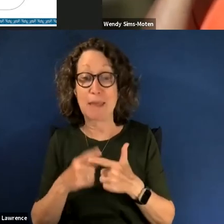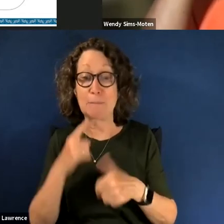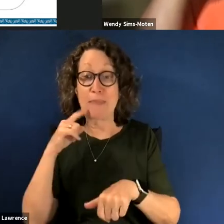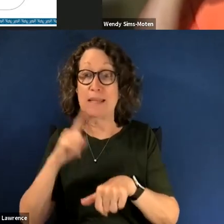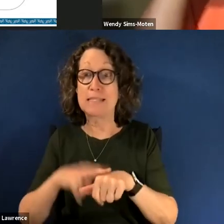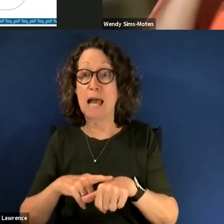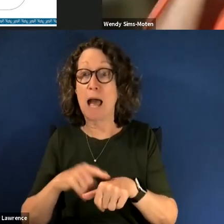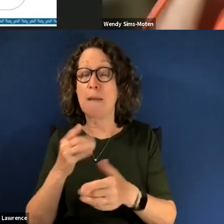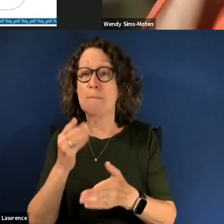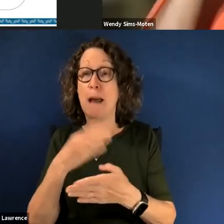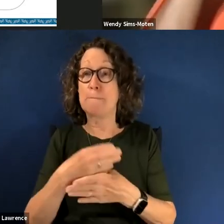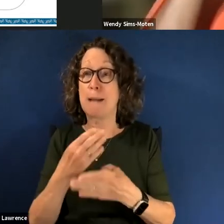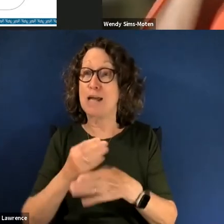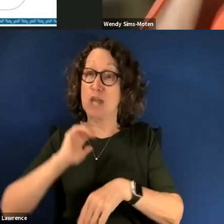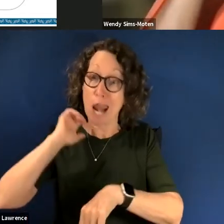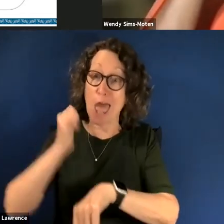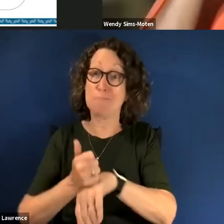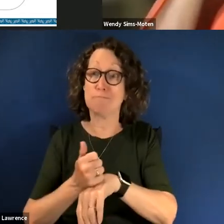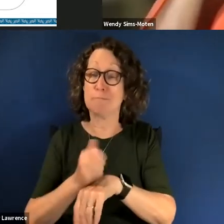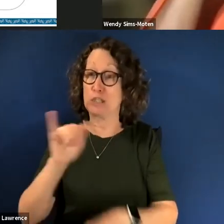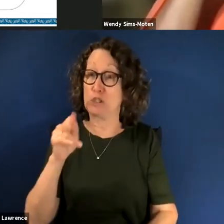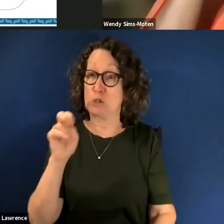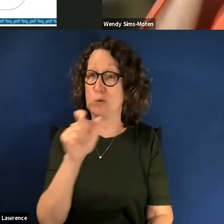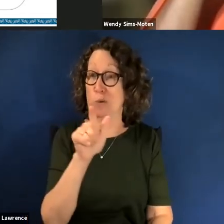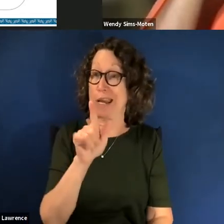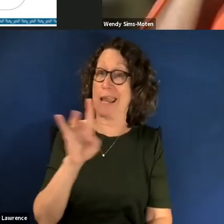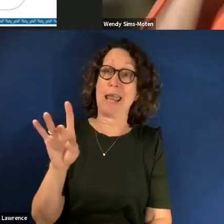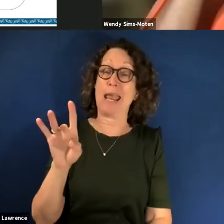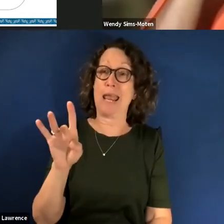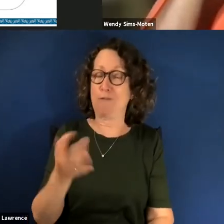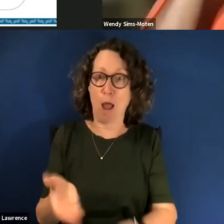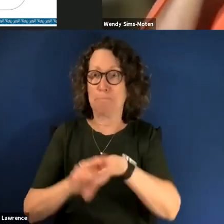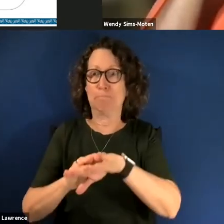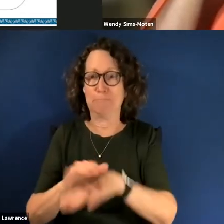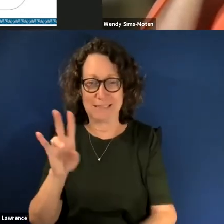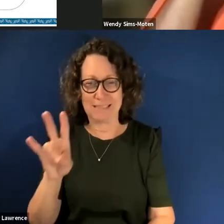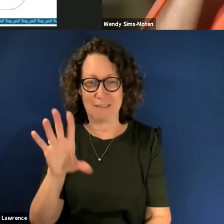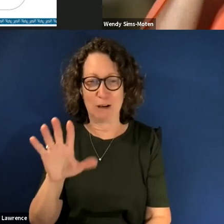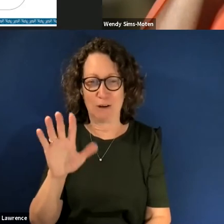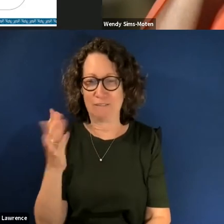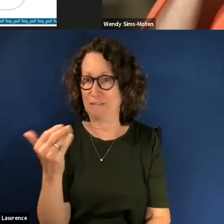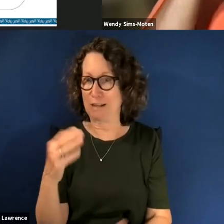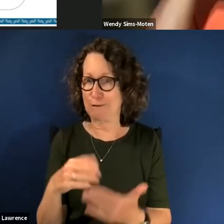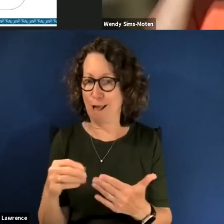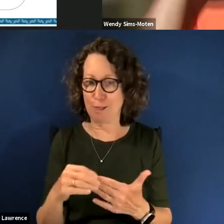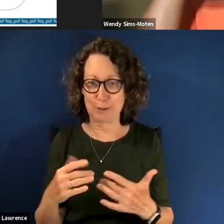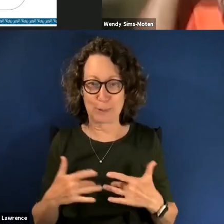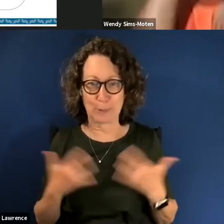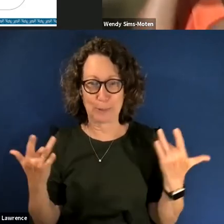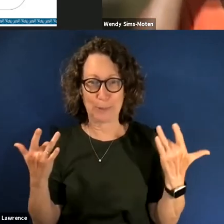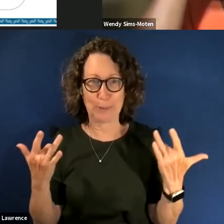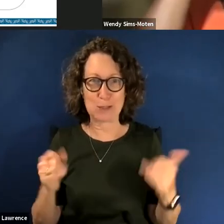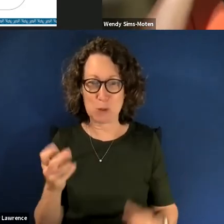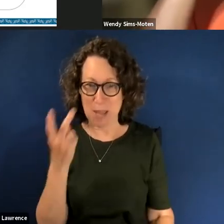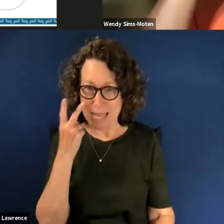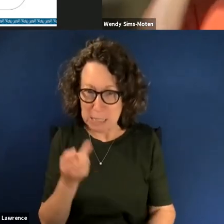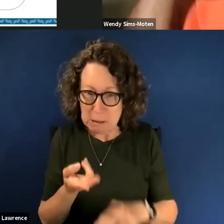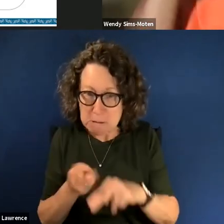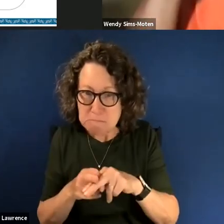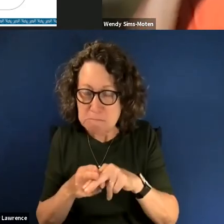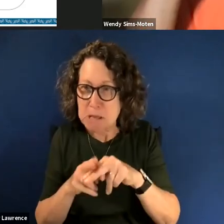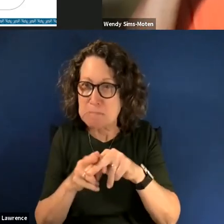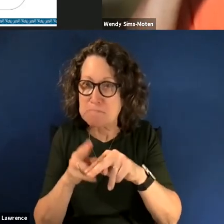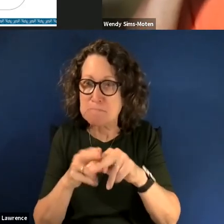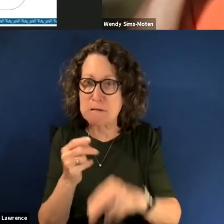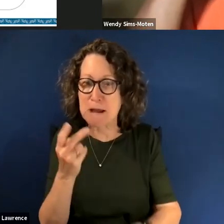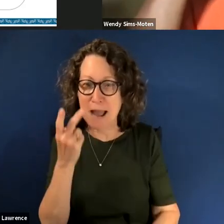the budget was enacted, June 28th, it was $715. So you can kind of see there,